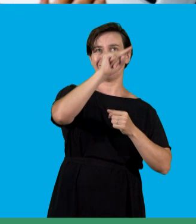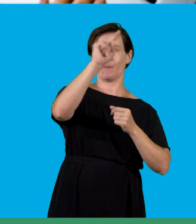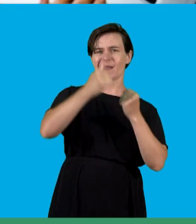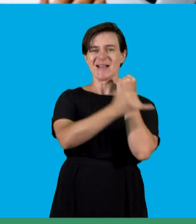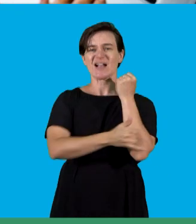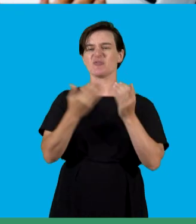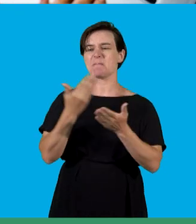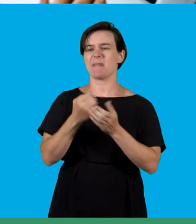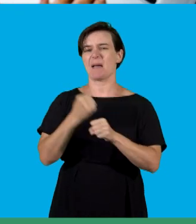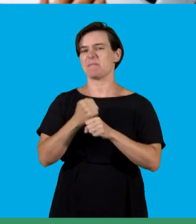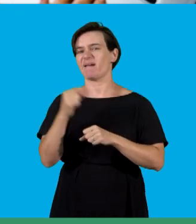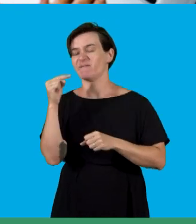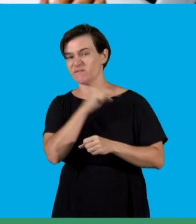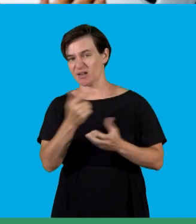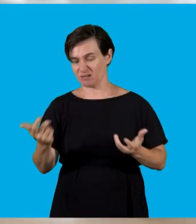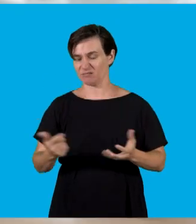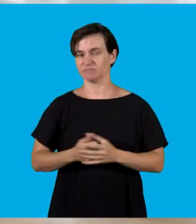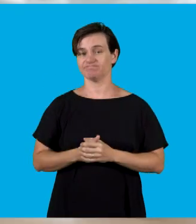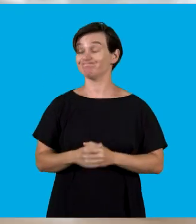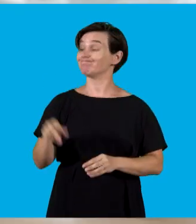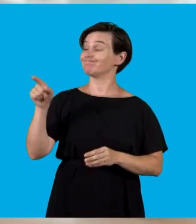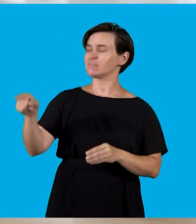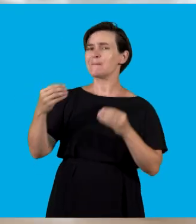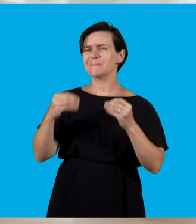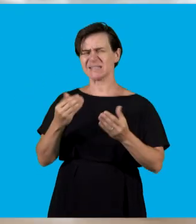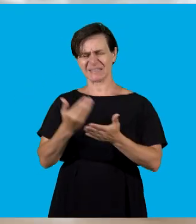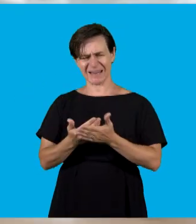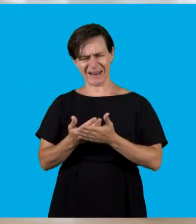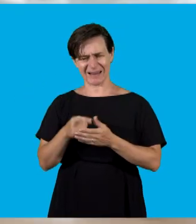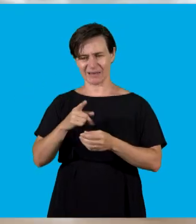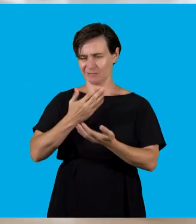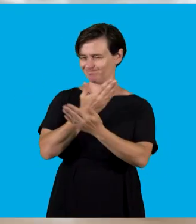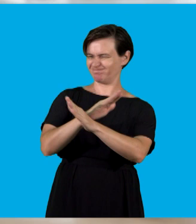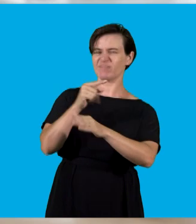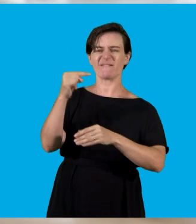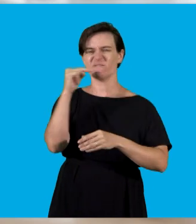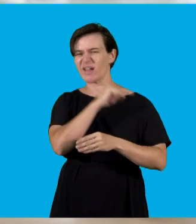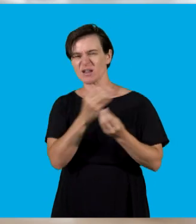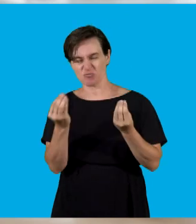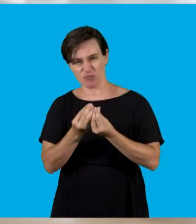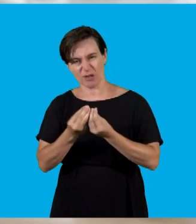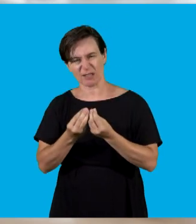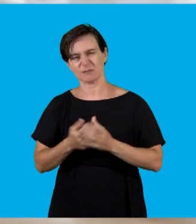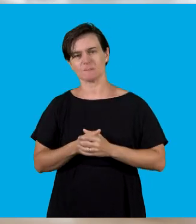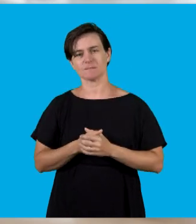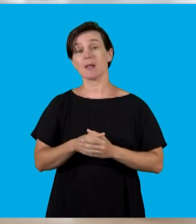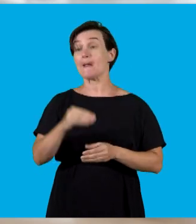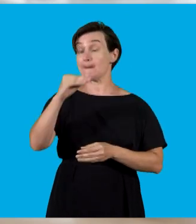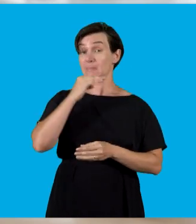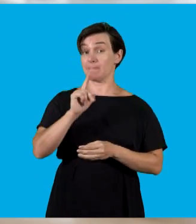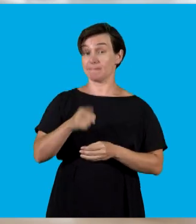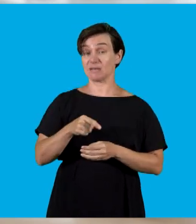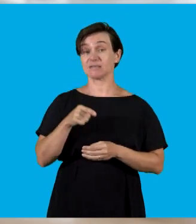another initiative that a business can take to address counterfeiting and bootlegging is to make sure